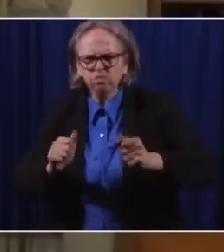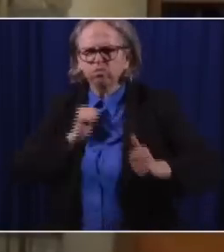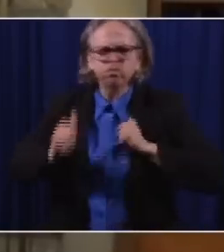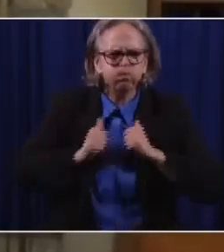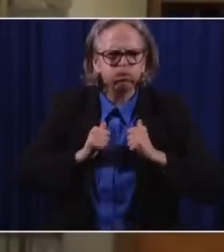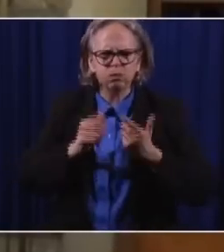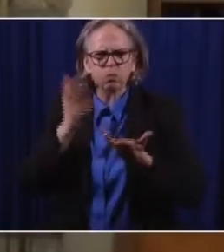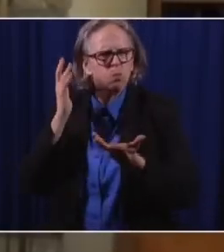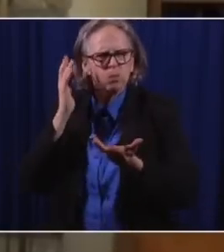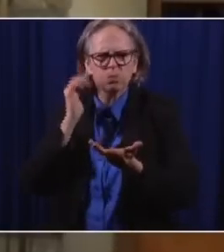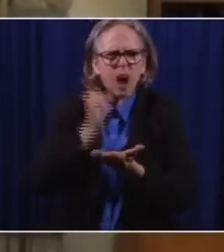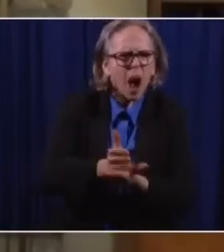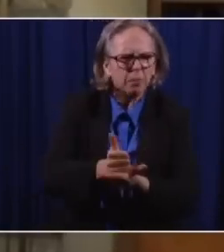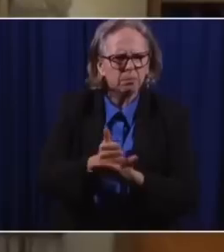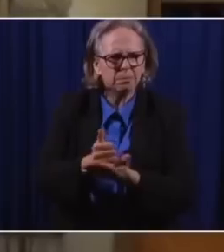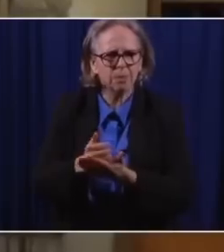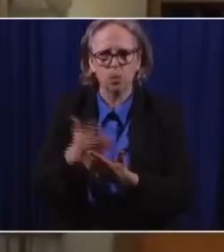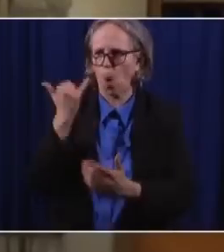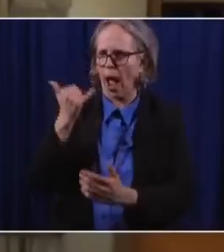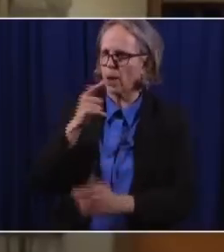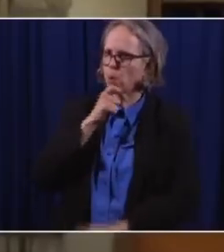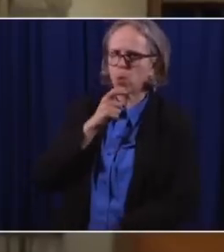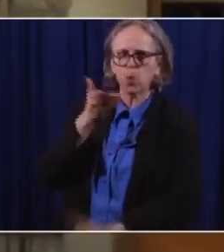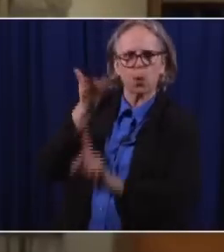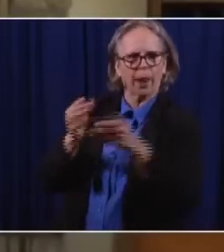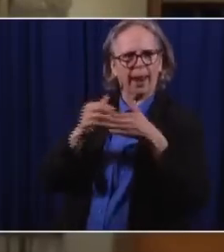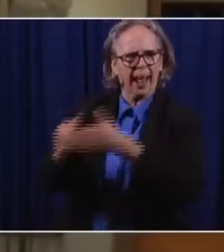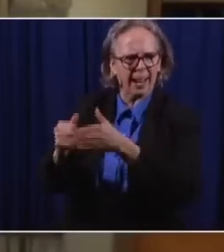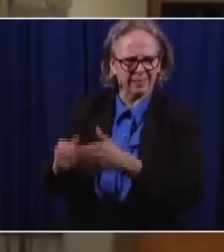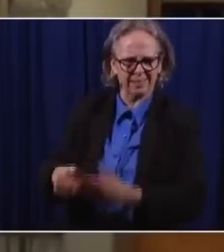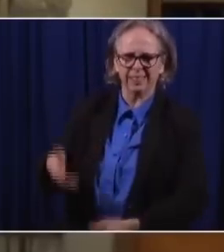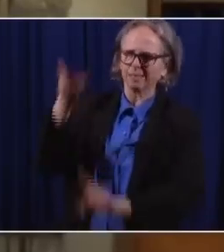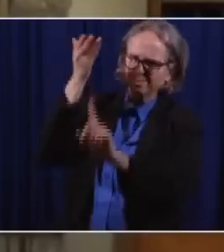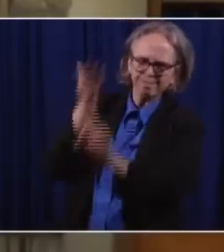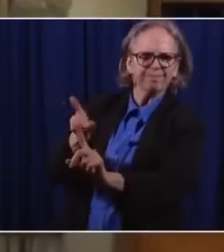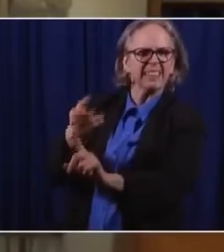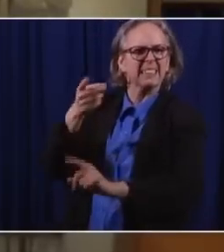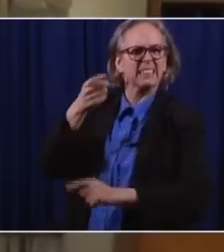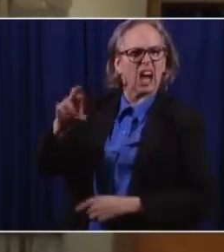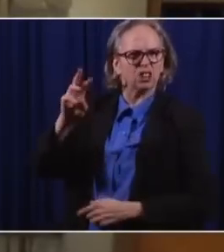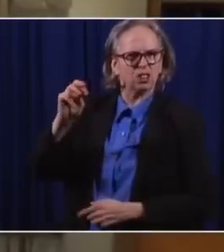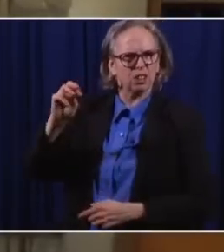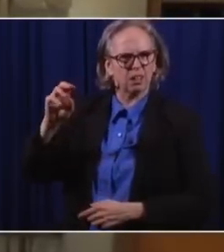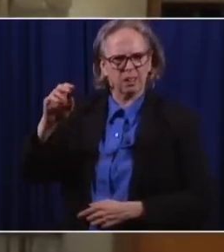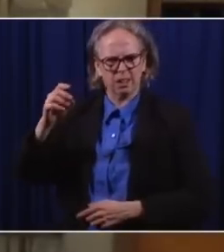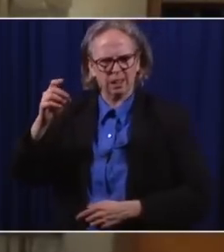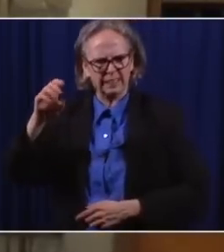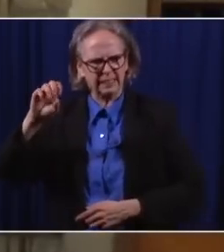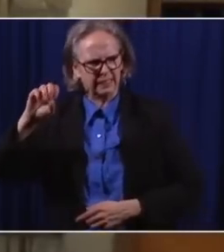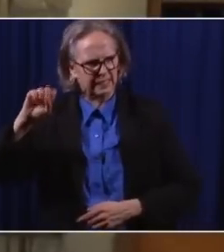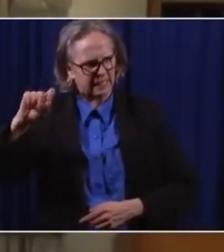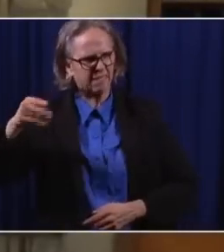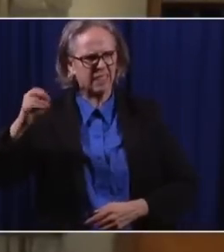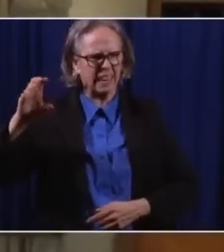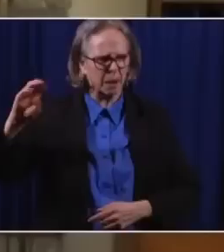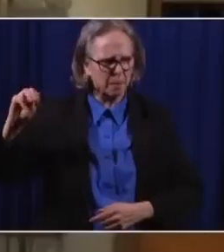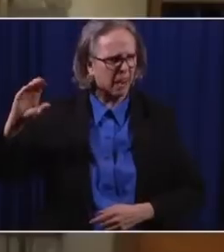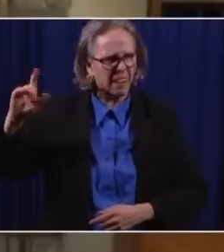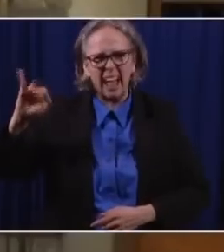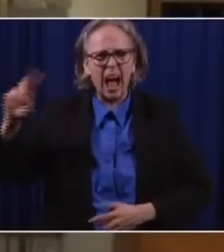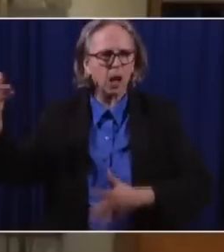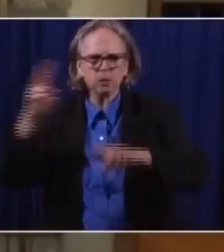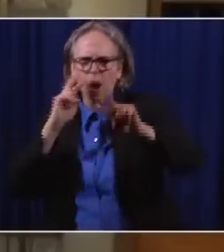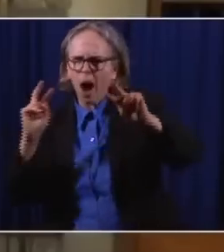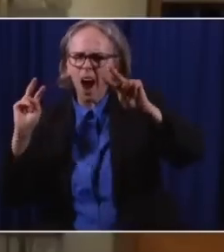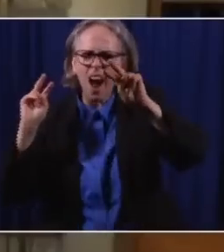Director McLeod's great leadership. She is forward-thinking, forward-looking. She knows how to bring people together. She knows how to